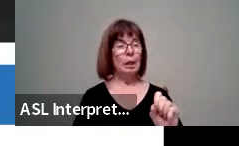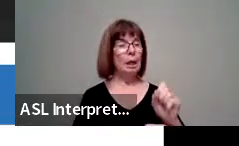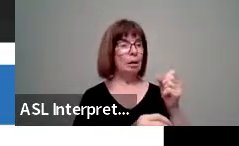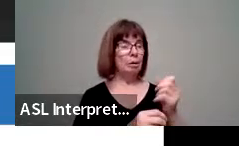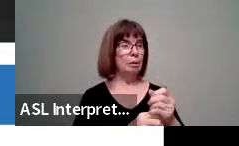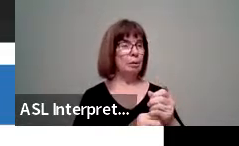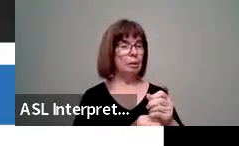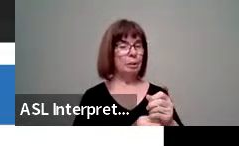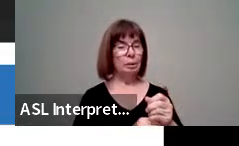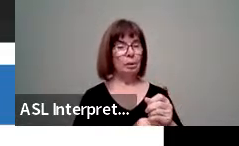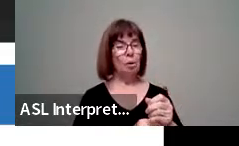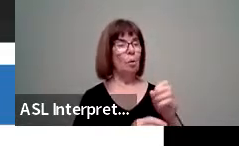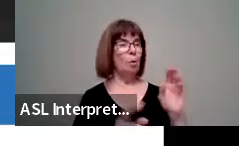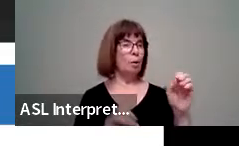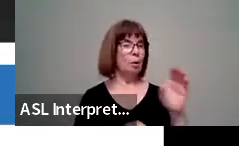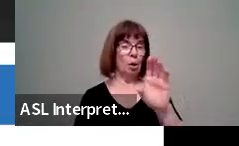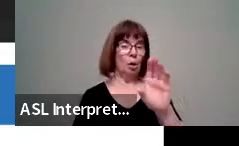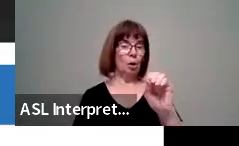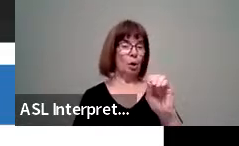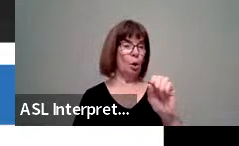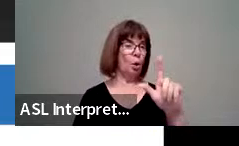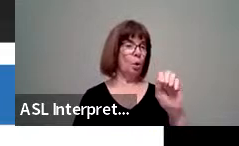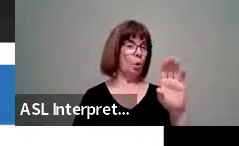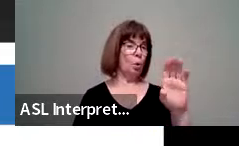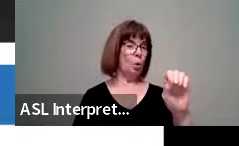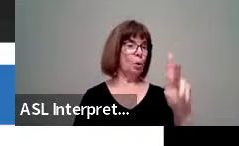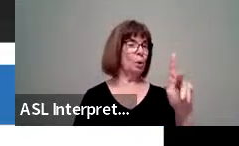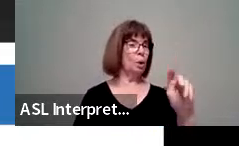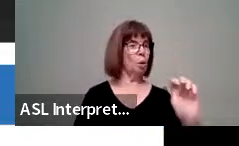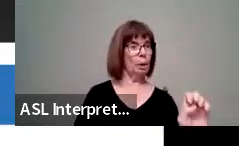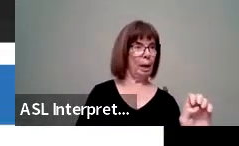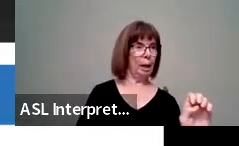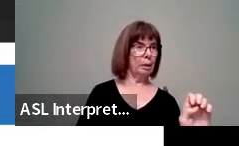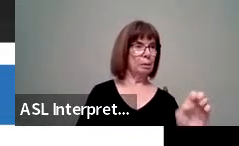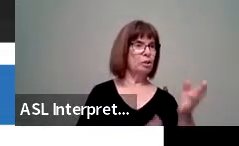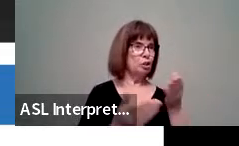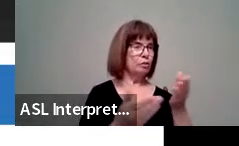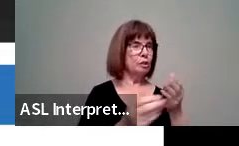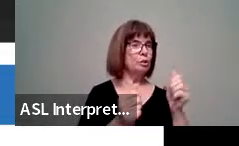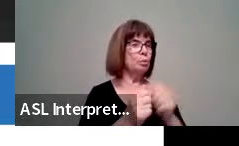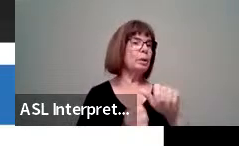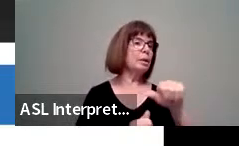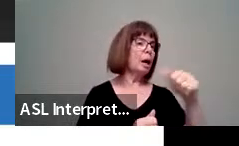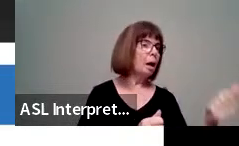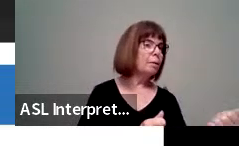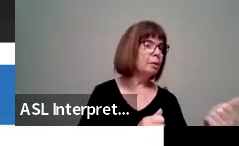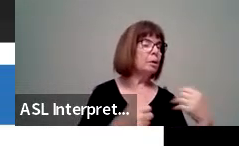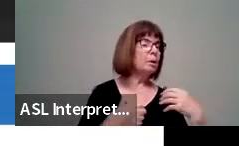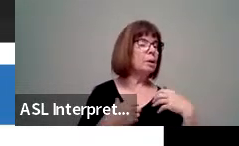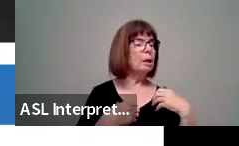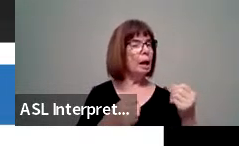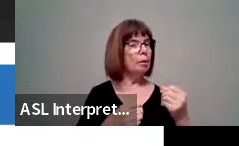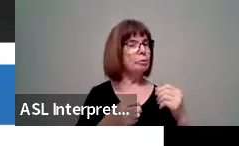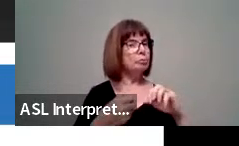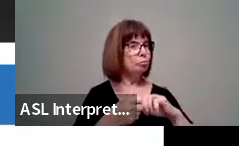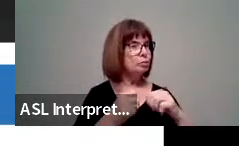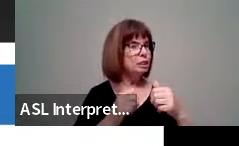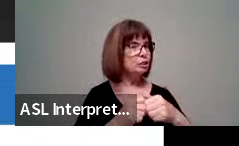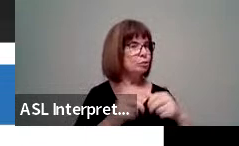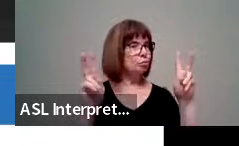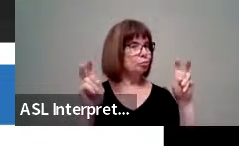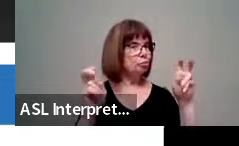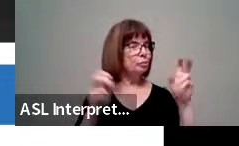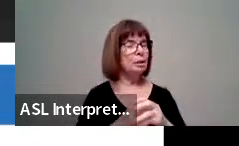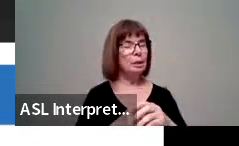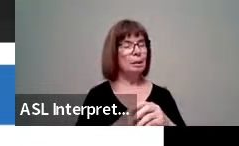or co-locate these services with other health issues such as monkeypox.